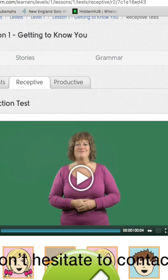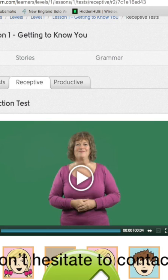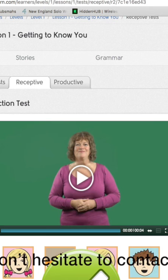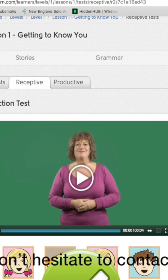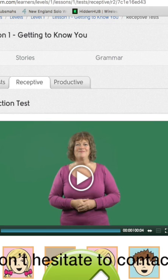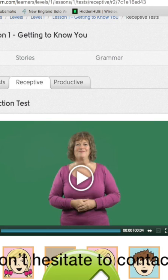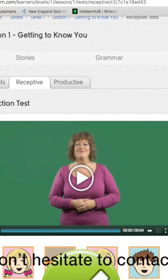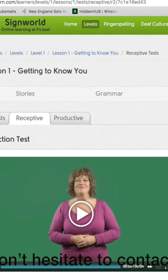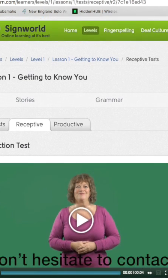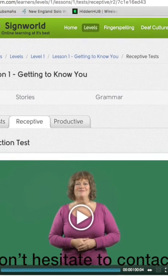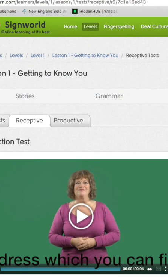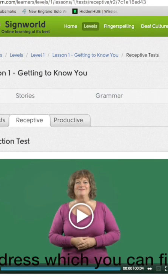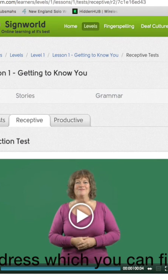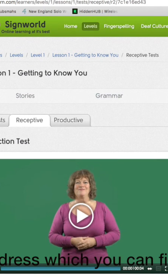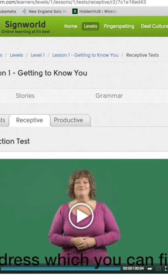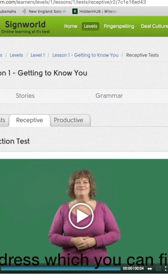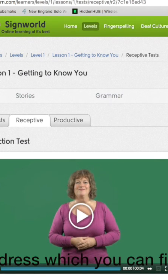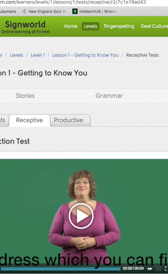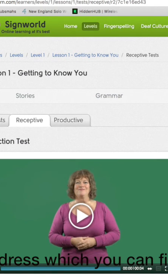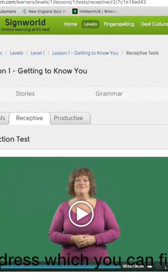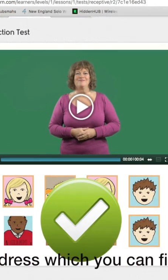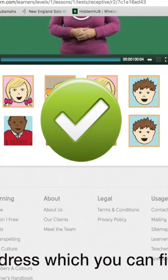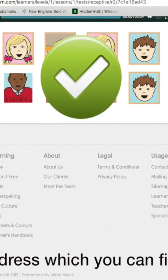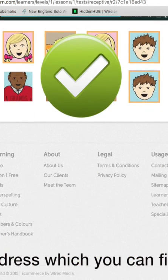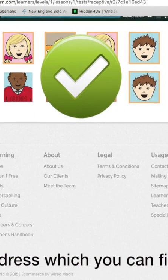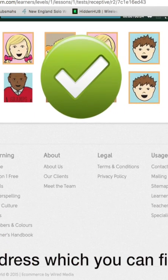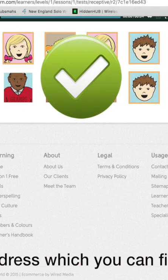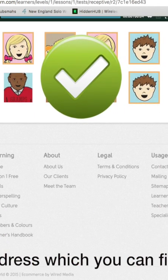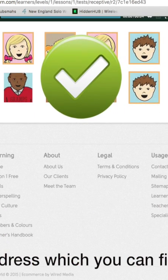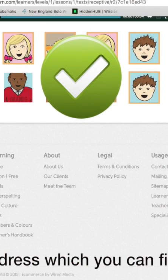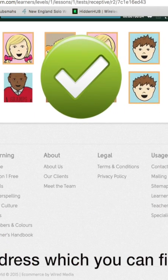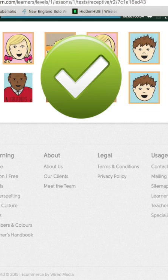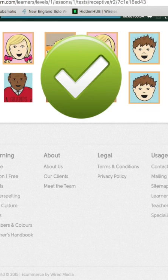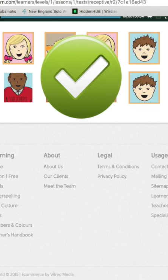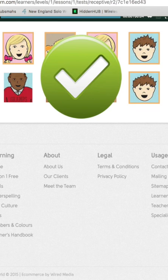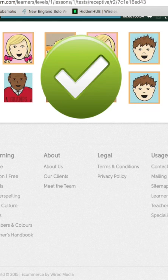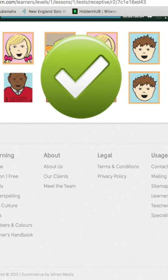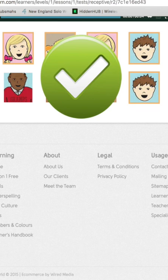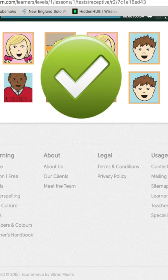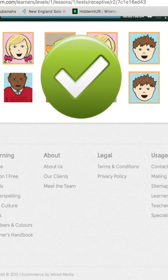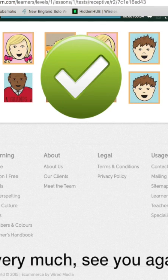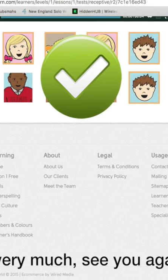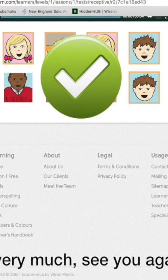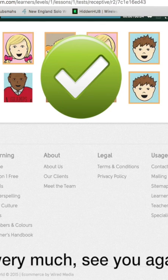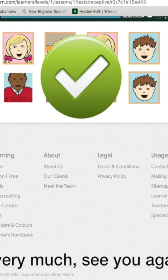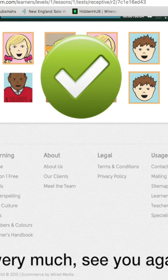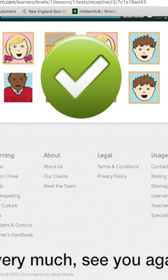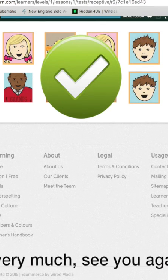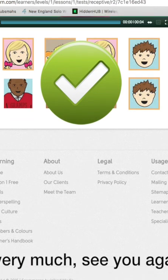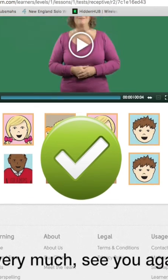to contact us through the normal email address which you can find down here at the bottom. Thanks very much. See